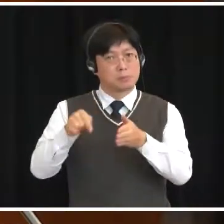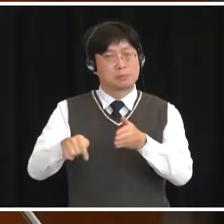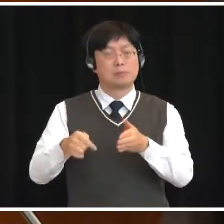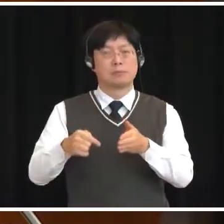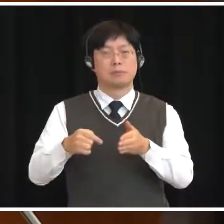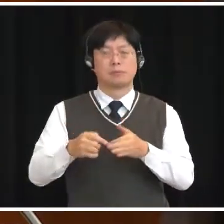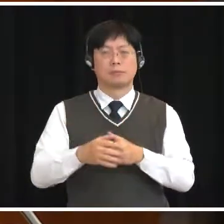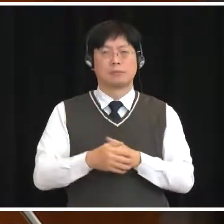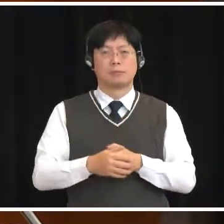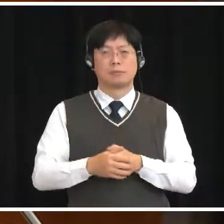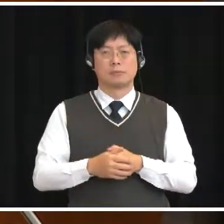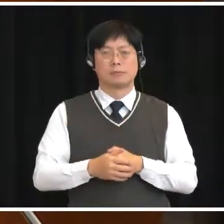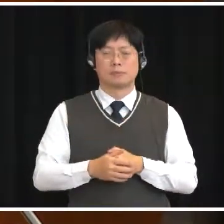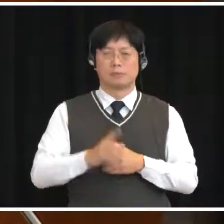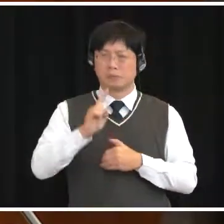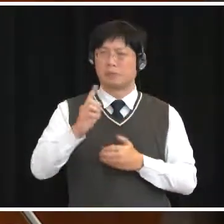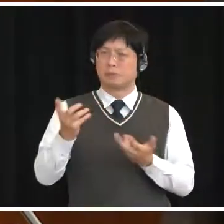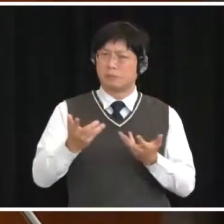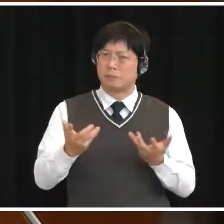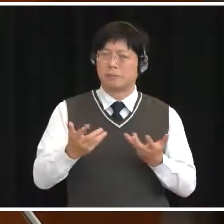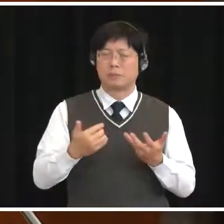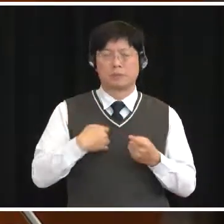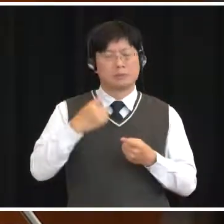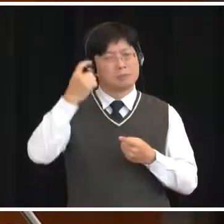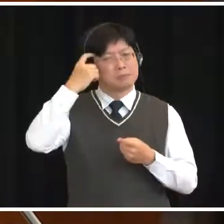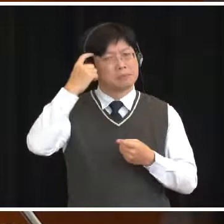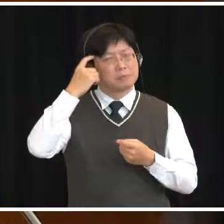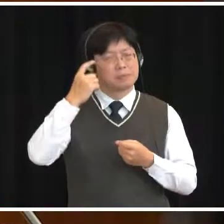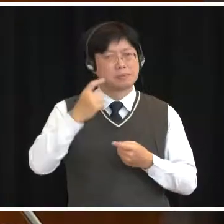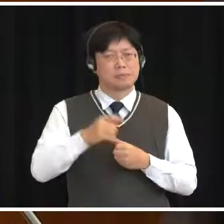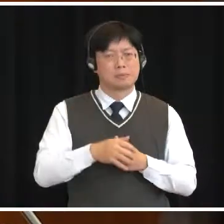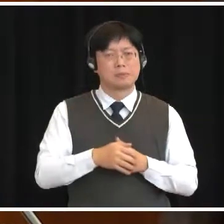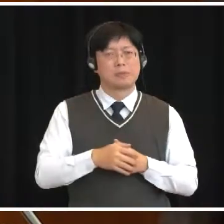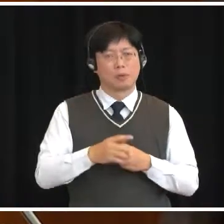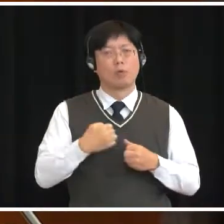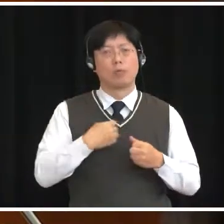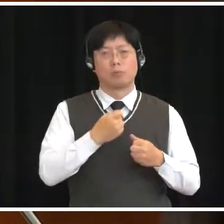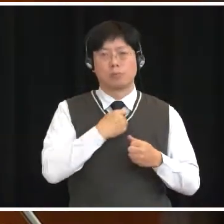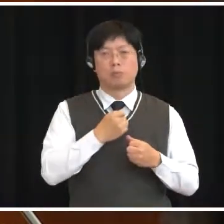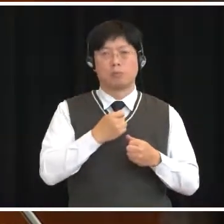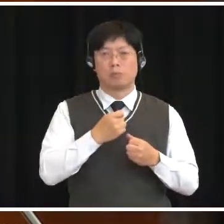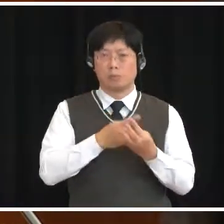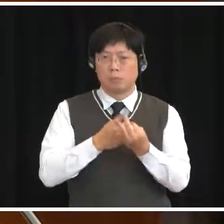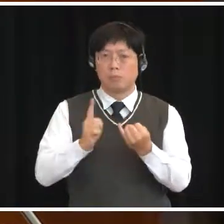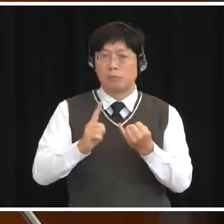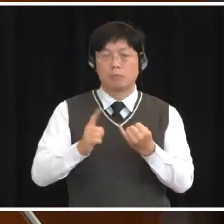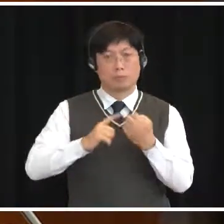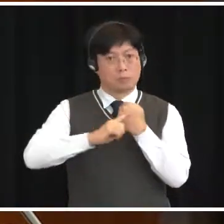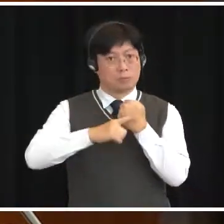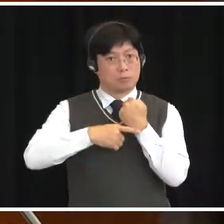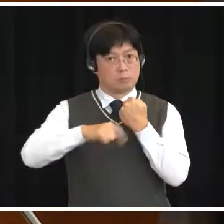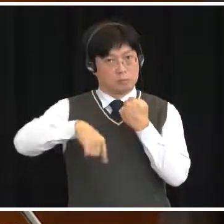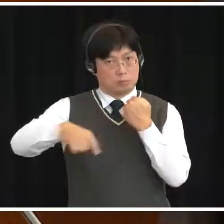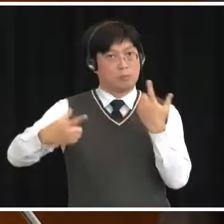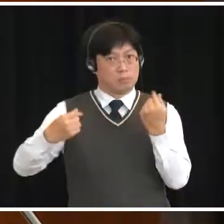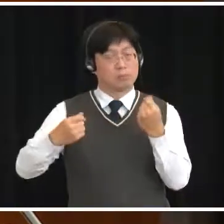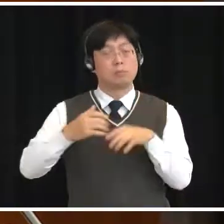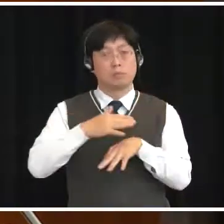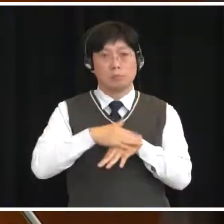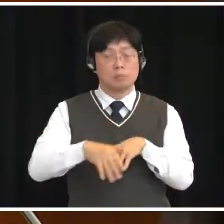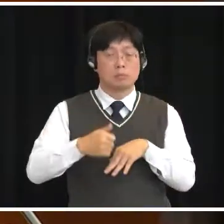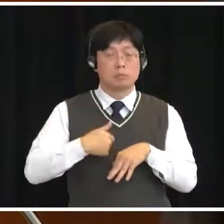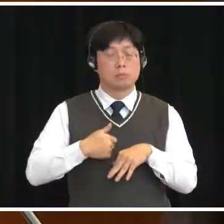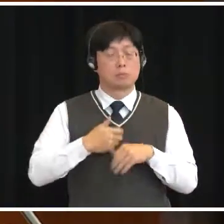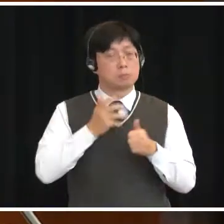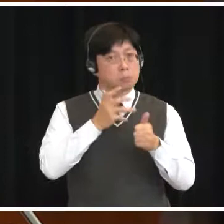As for children's opinions, it is possible that children have some subjective opinions that they want to express,